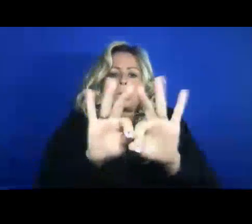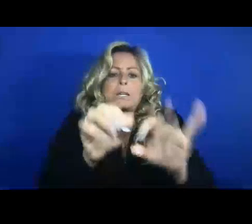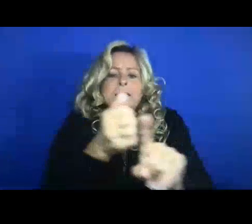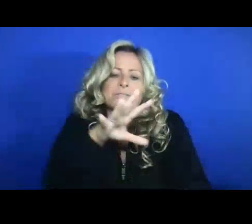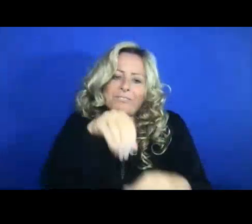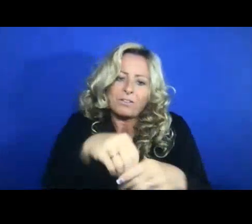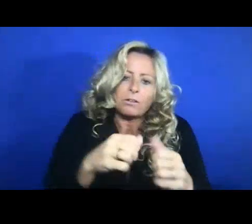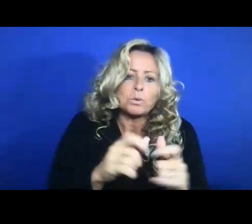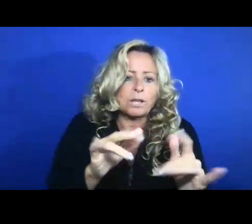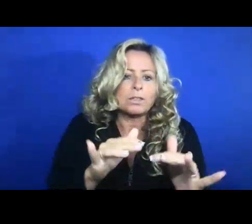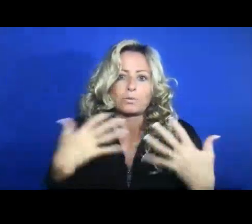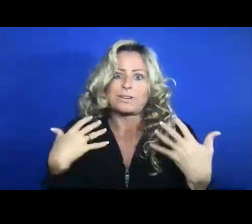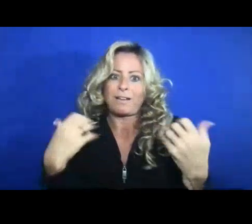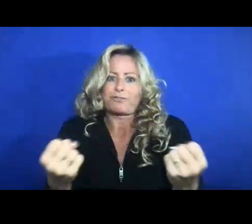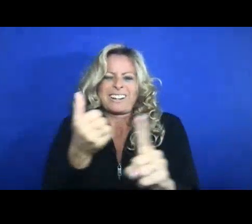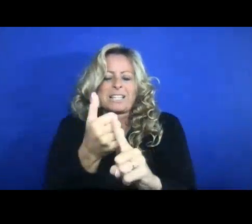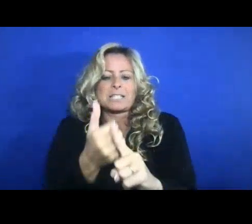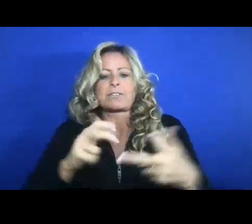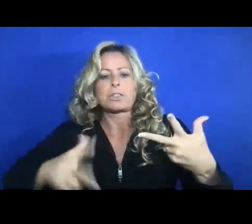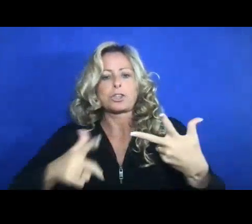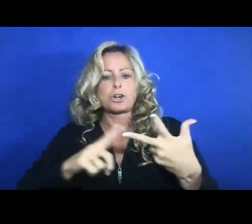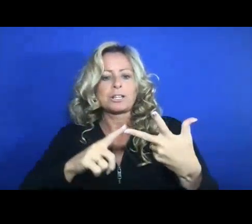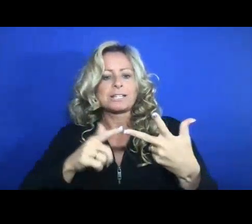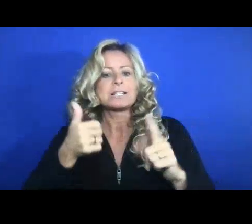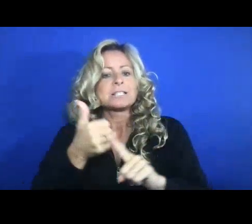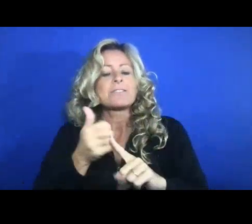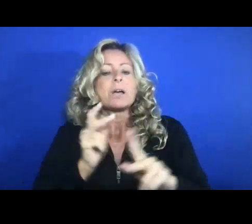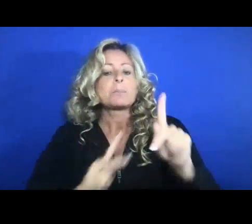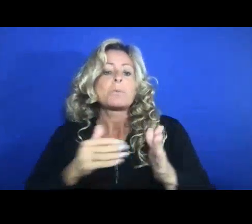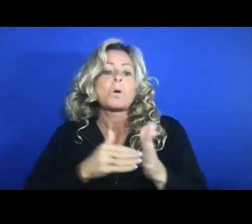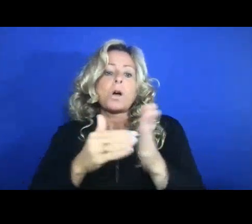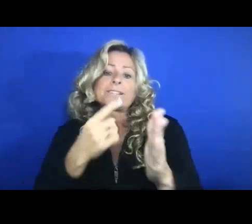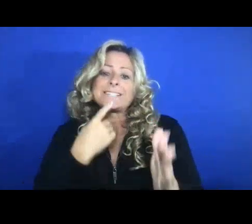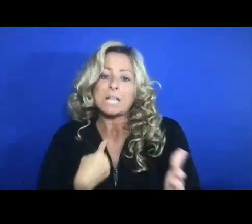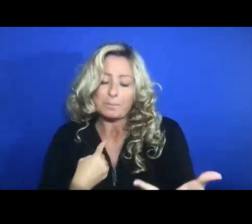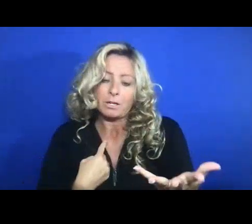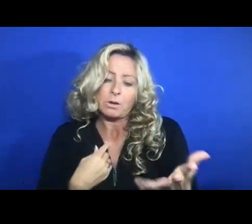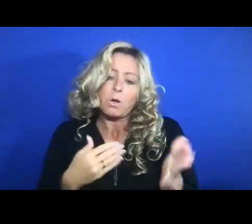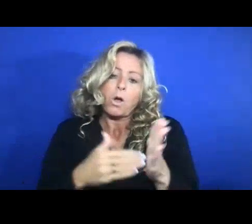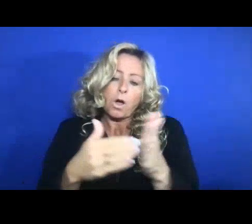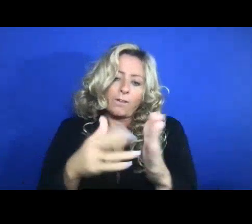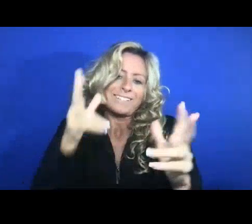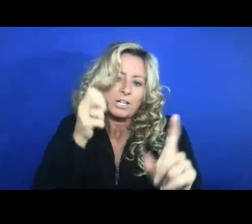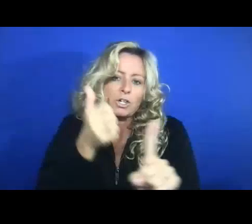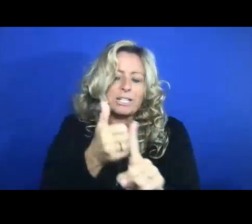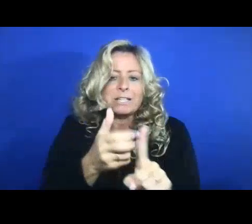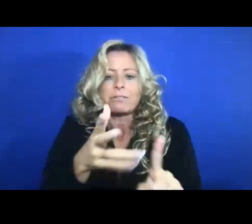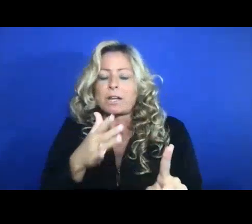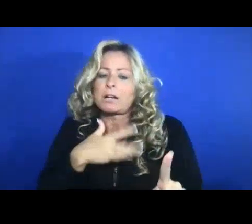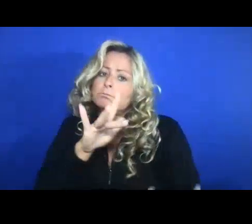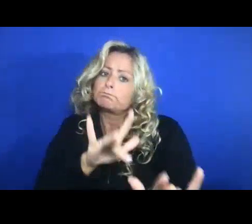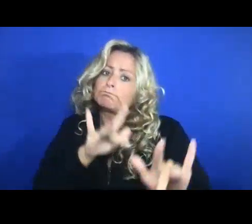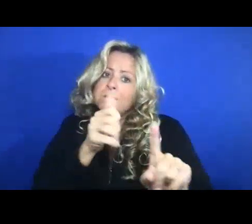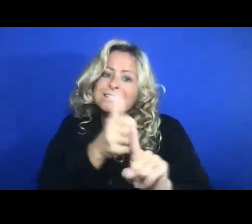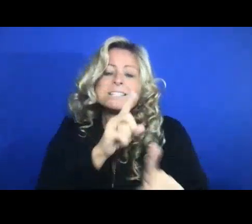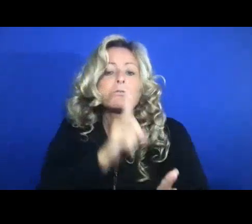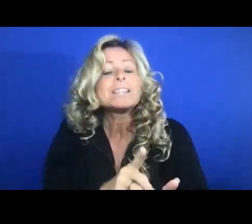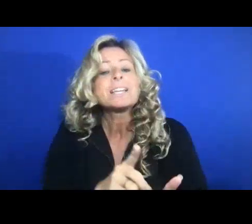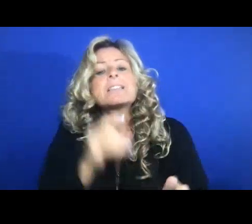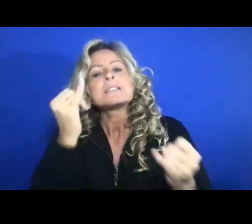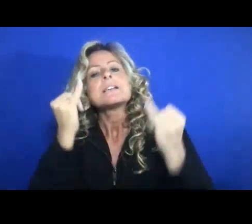of recovery. Then the third thing that people often tell me, or that I often hear, and I really empathize with, is this